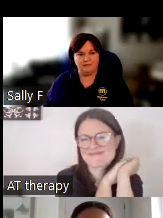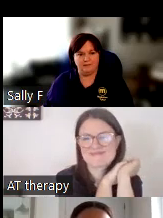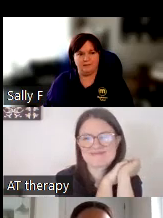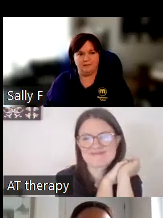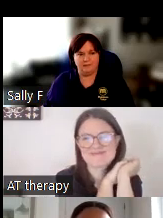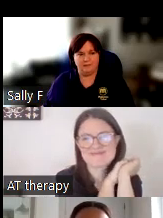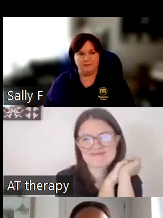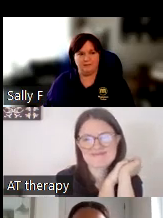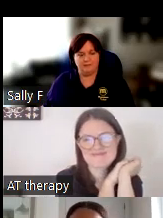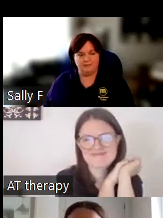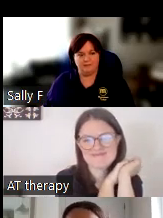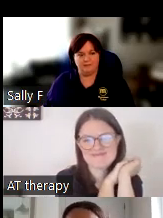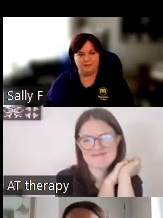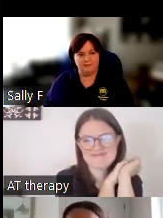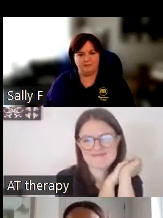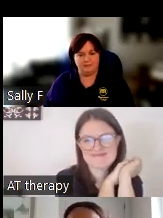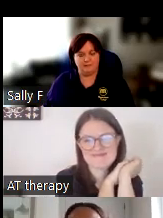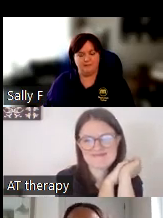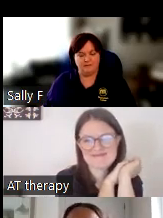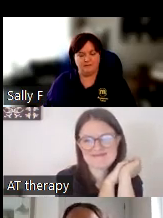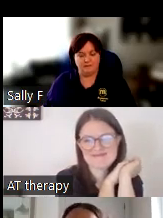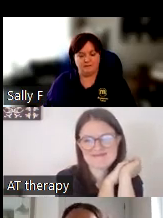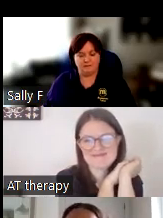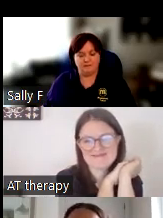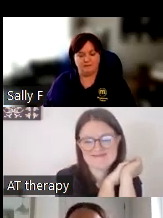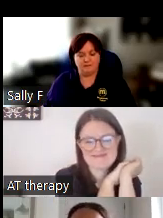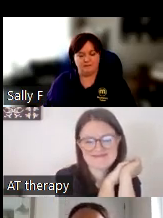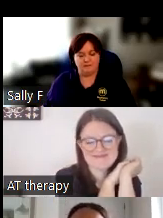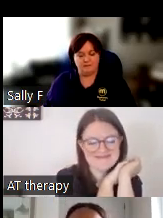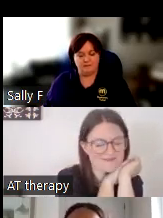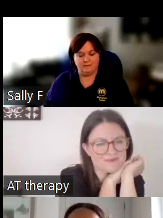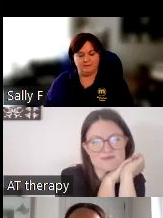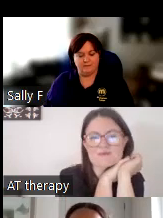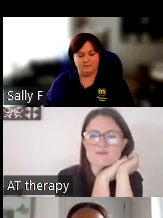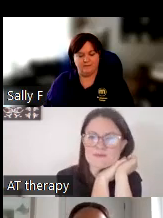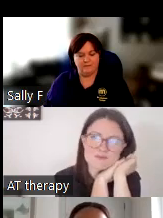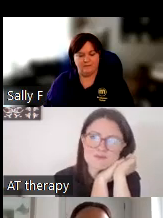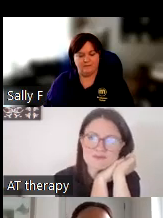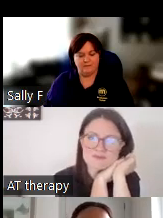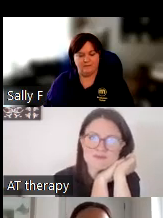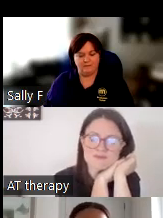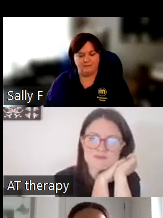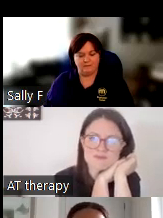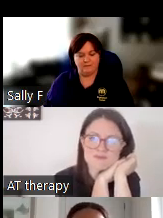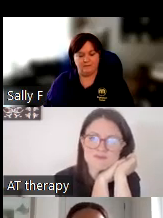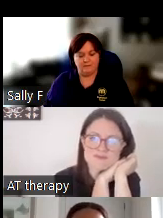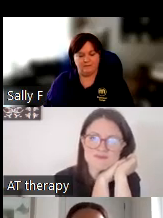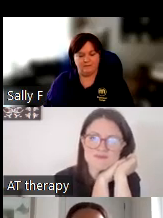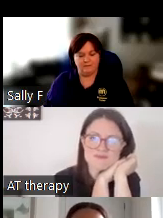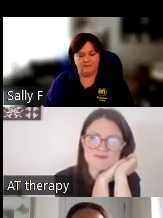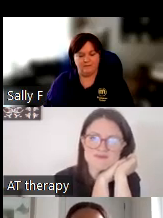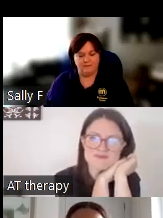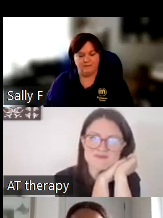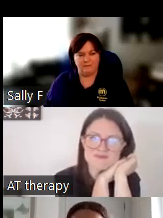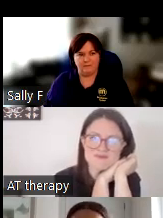Thank you. So the big question that would often come up when introducing sign-in with a baby or toddler was the concern about